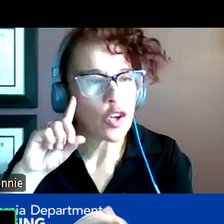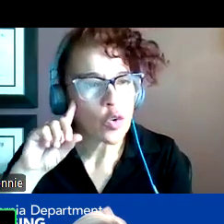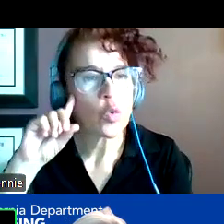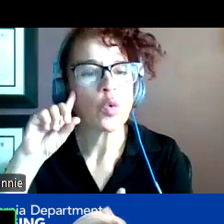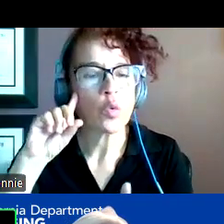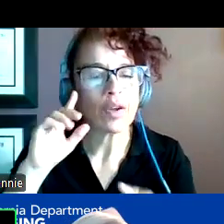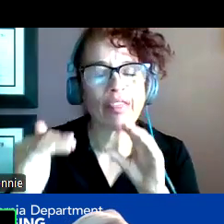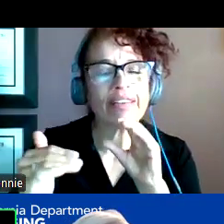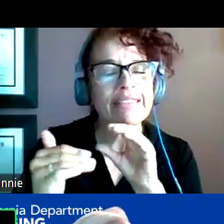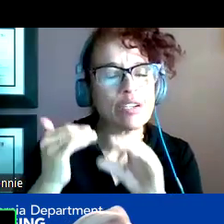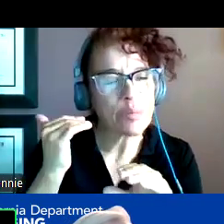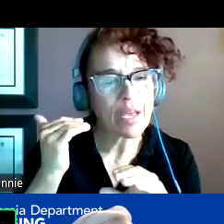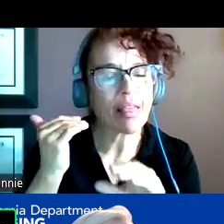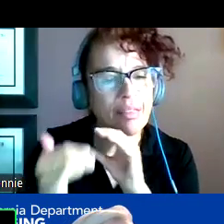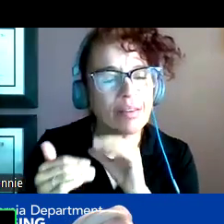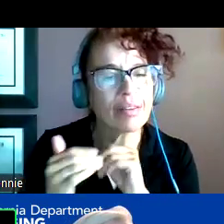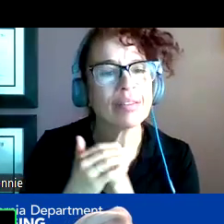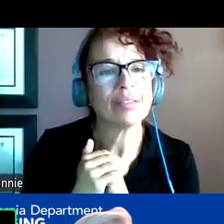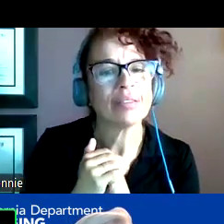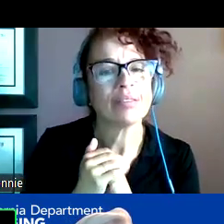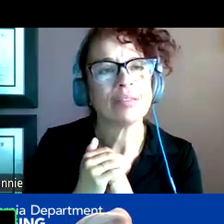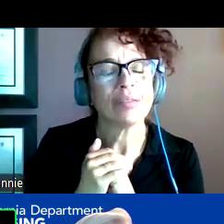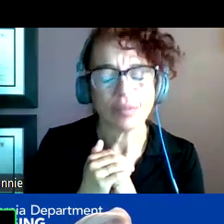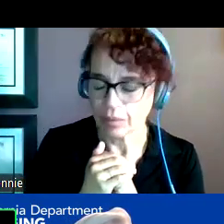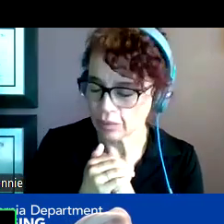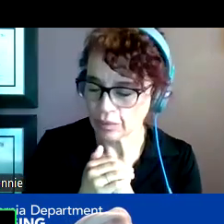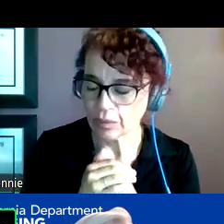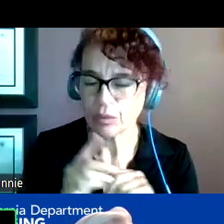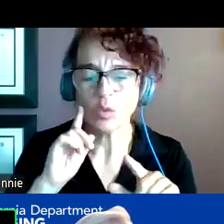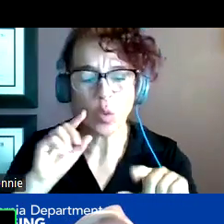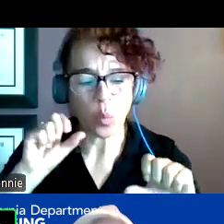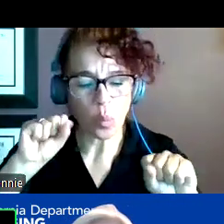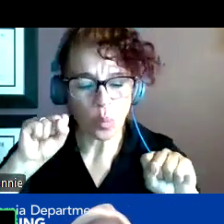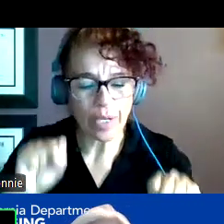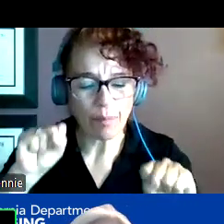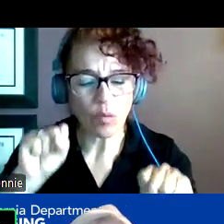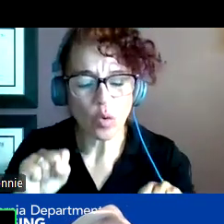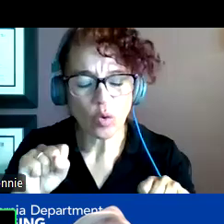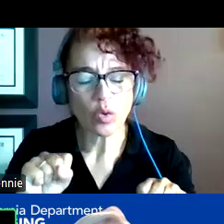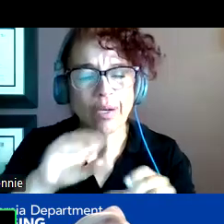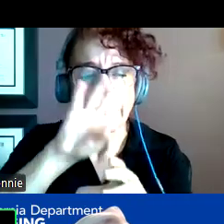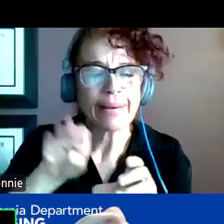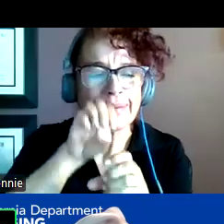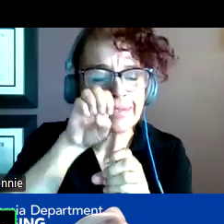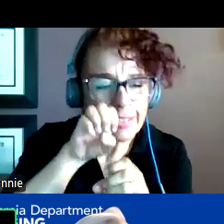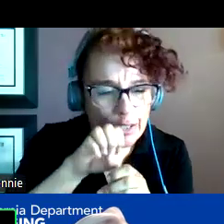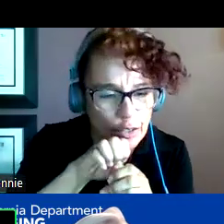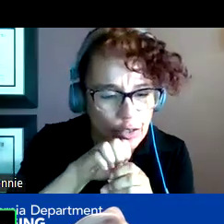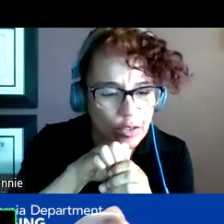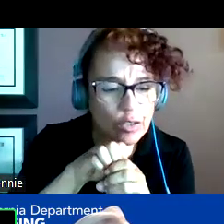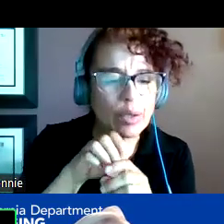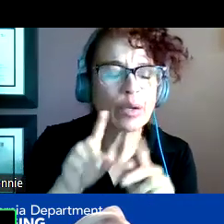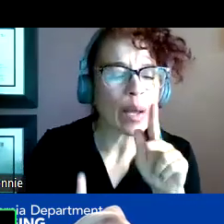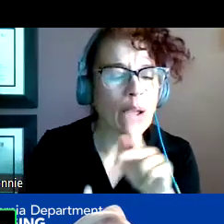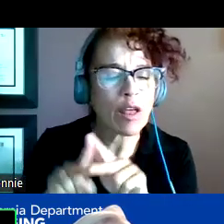out the email, but for people to be able to engage in the recruitment that's going to be